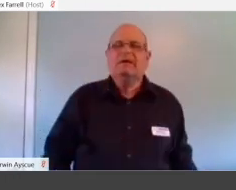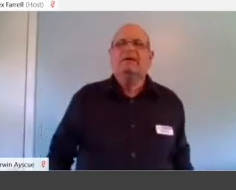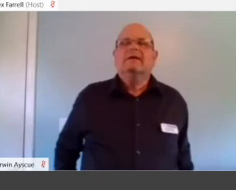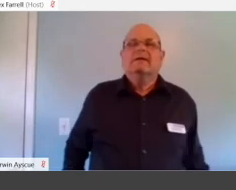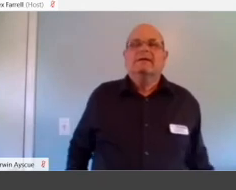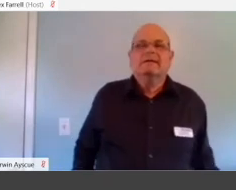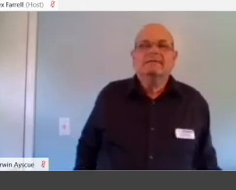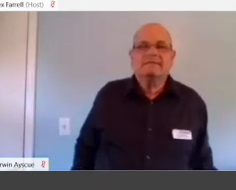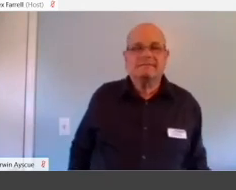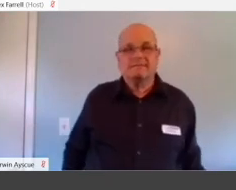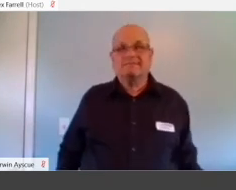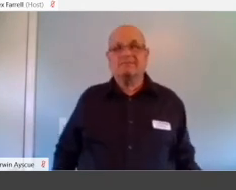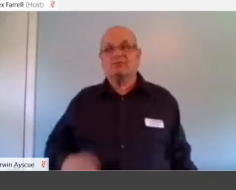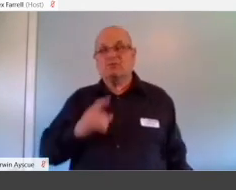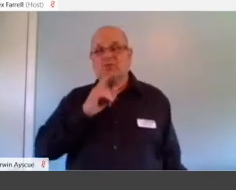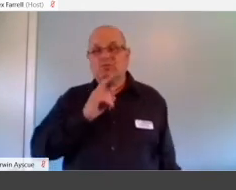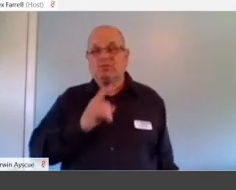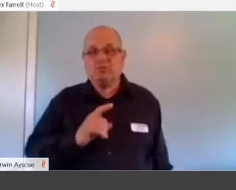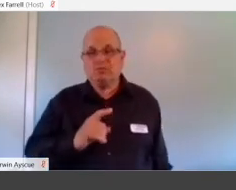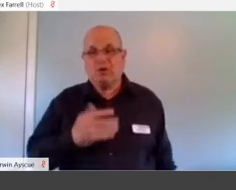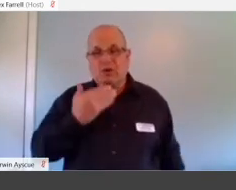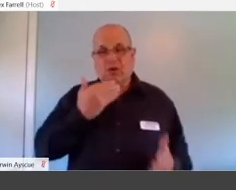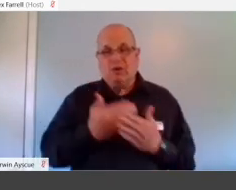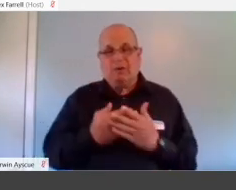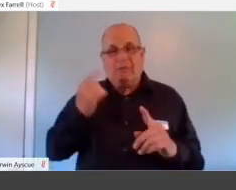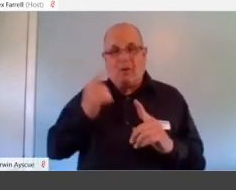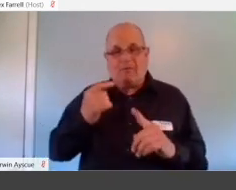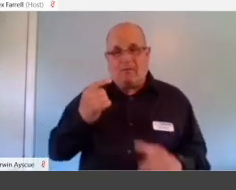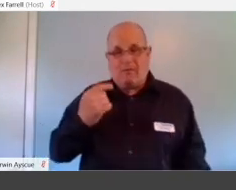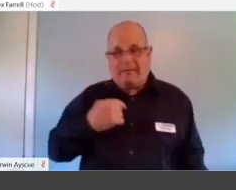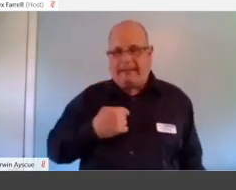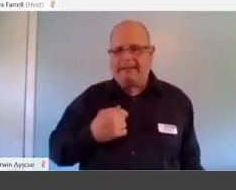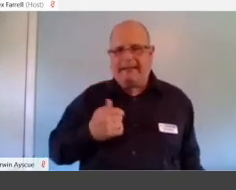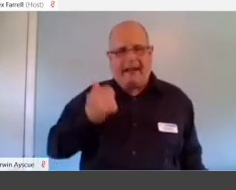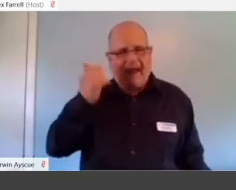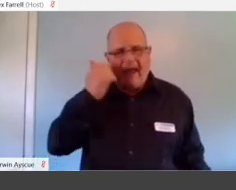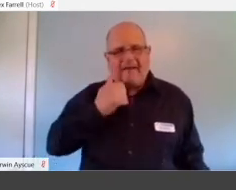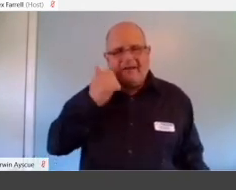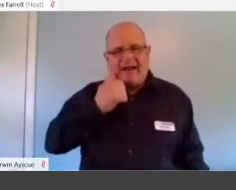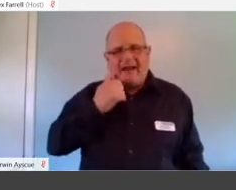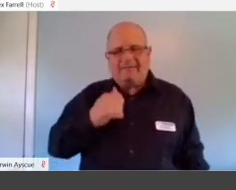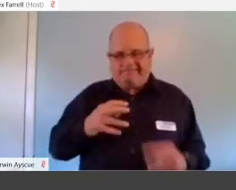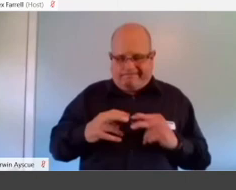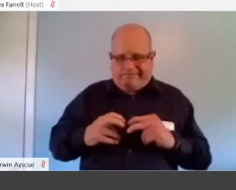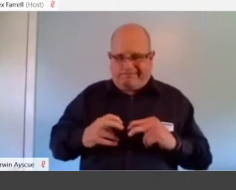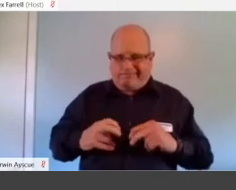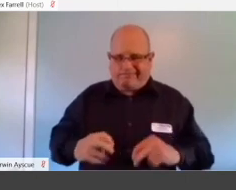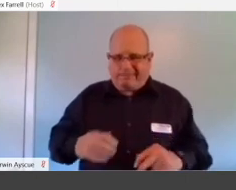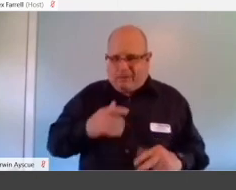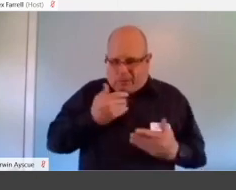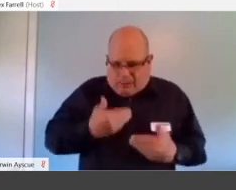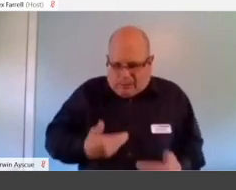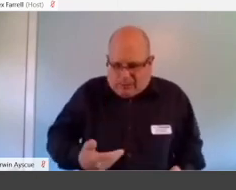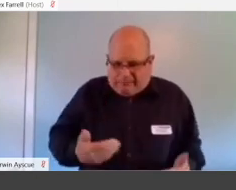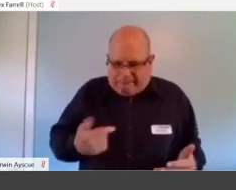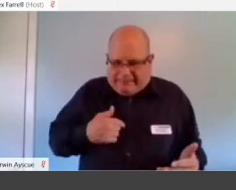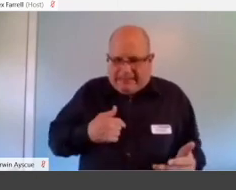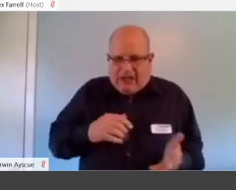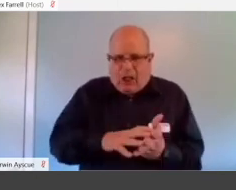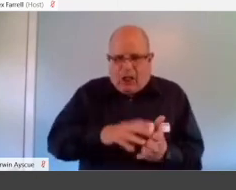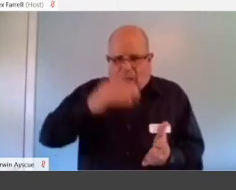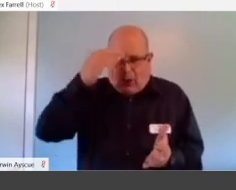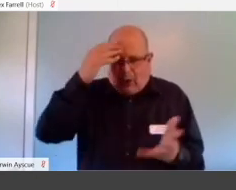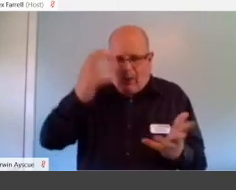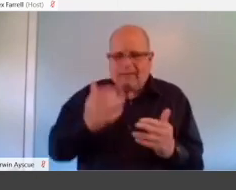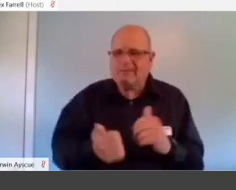it's a good thing for me. And I'm checking myself every day, right? I'm reflecting, what did the most